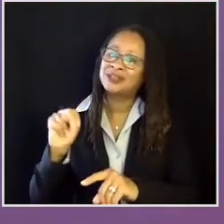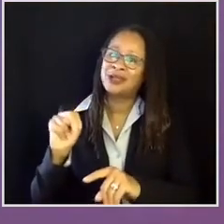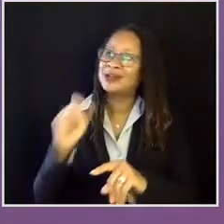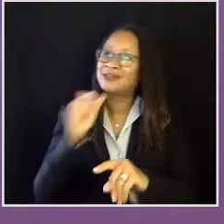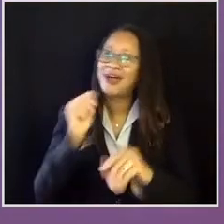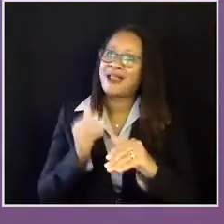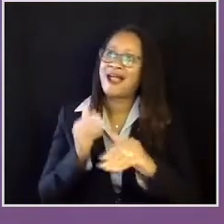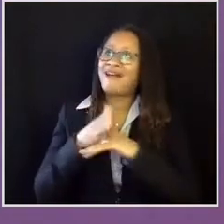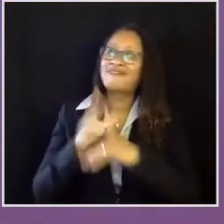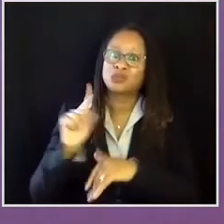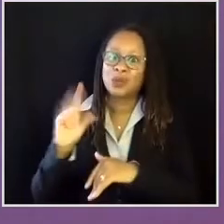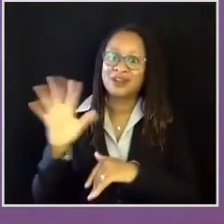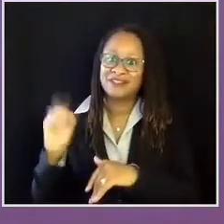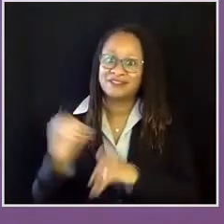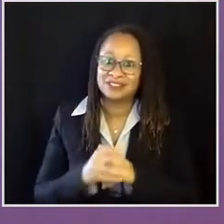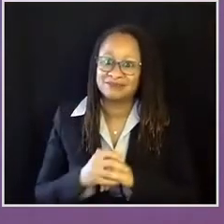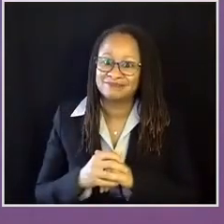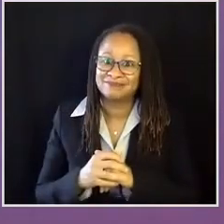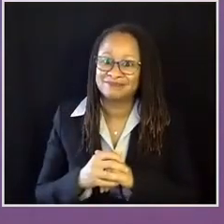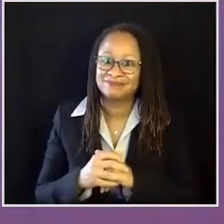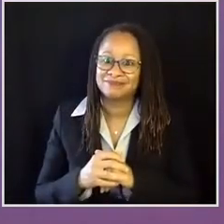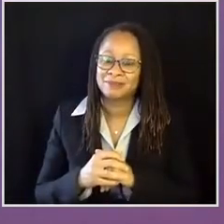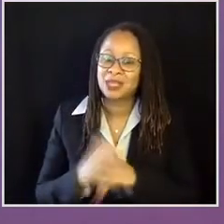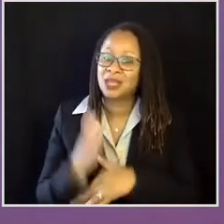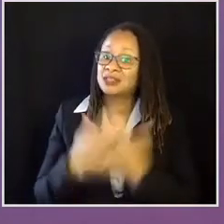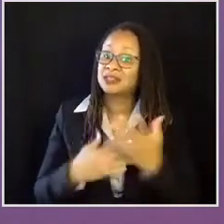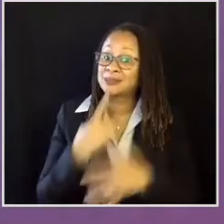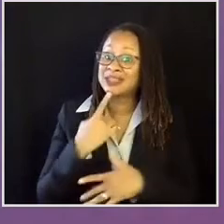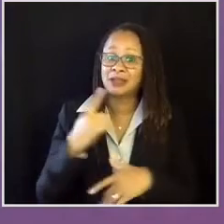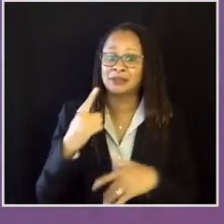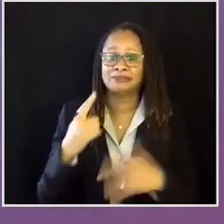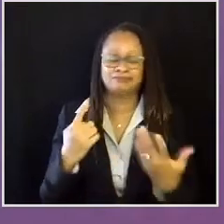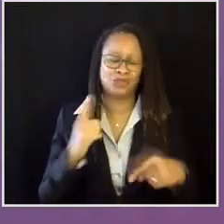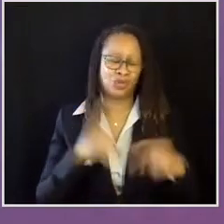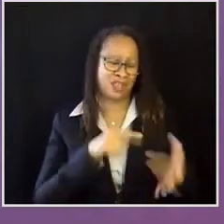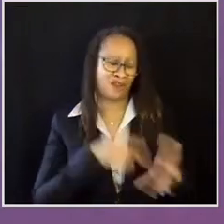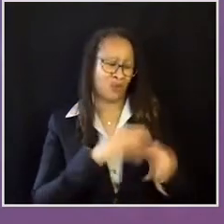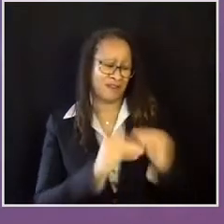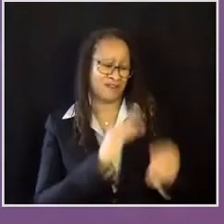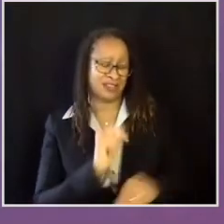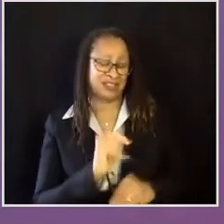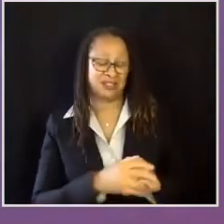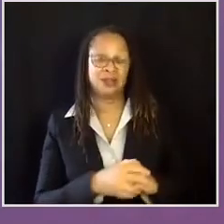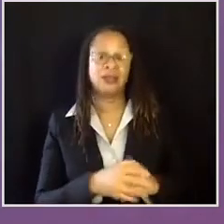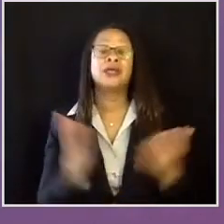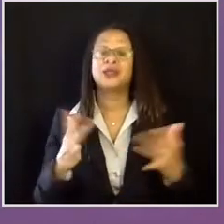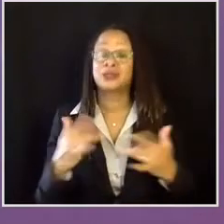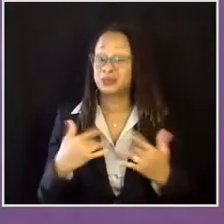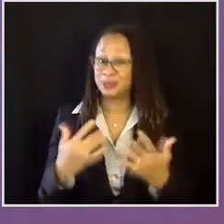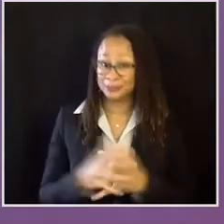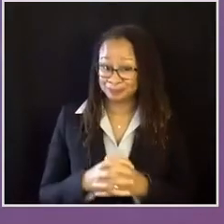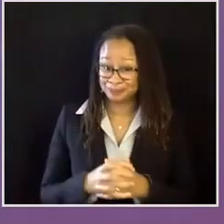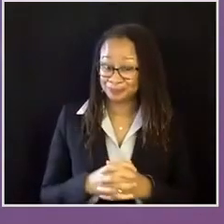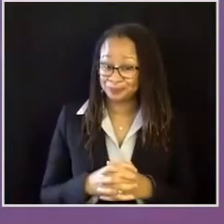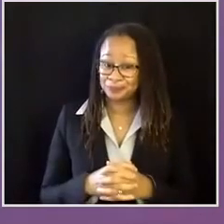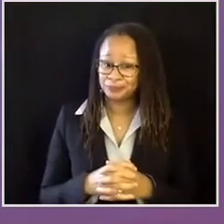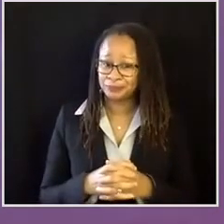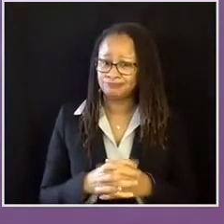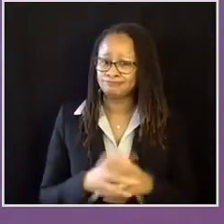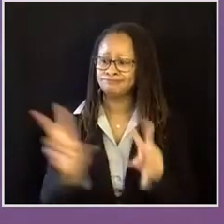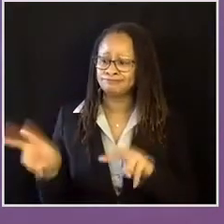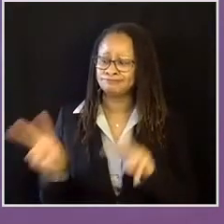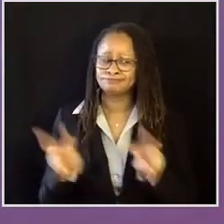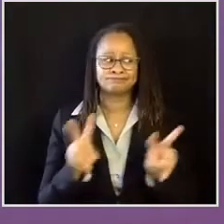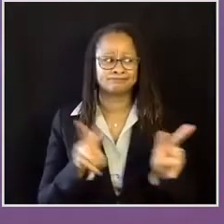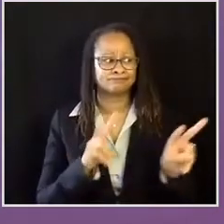know, some say we can't afford to fix this. But here's the thing. Look around at the